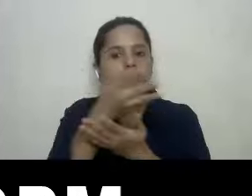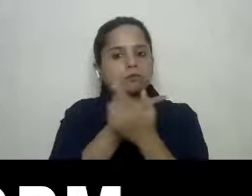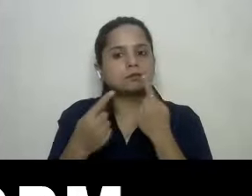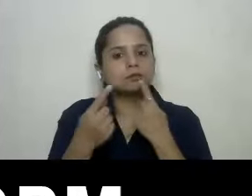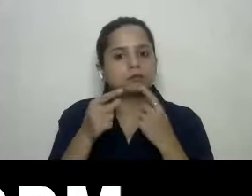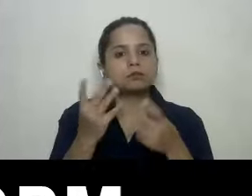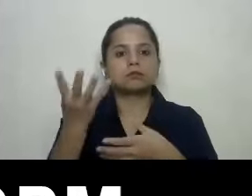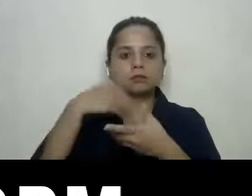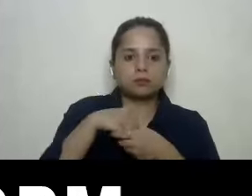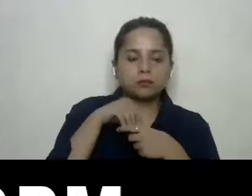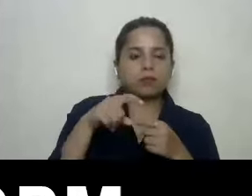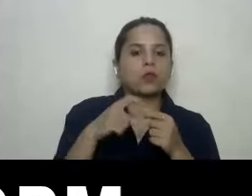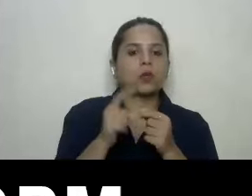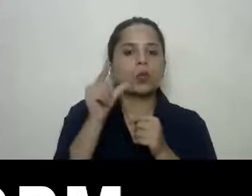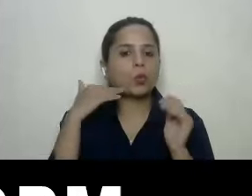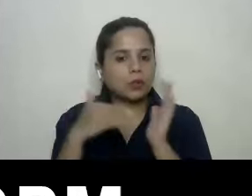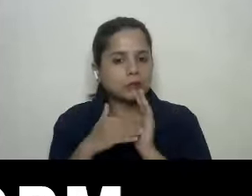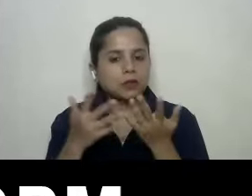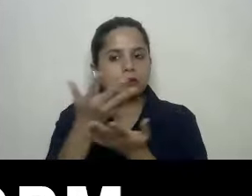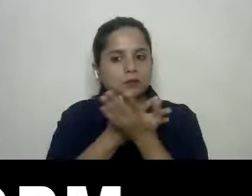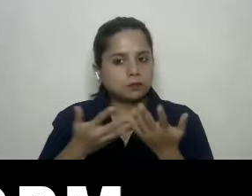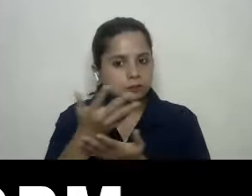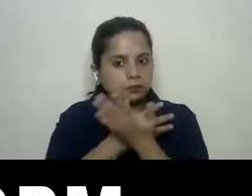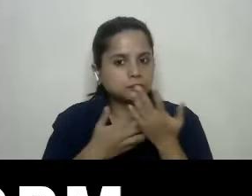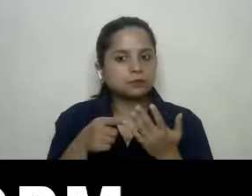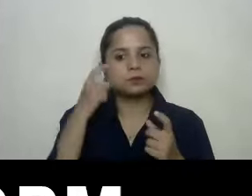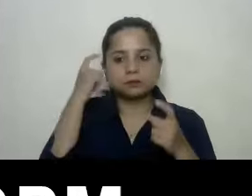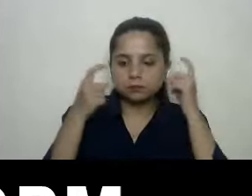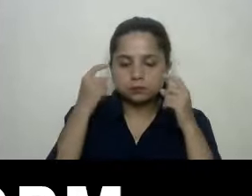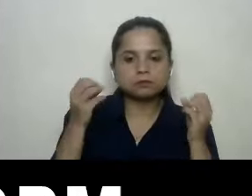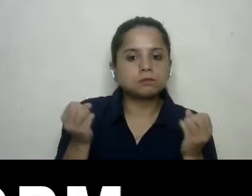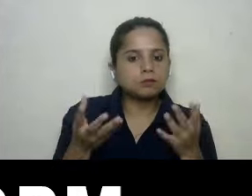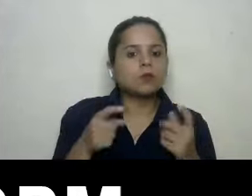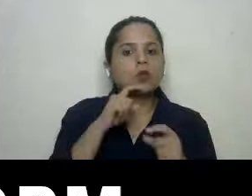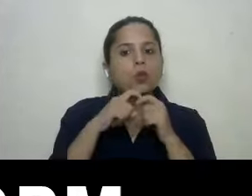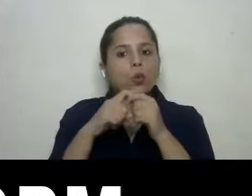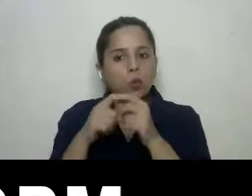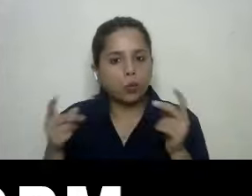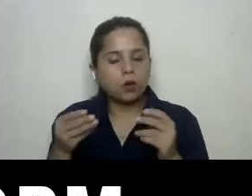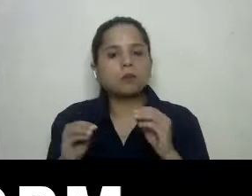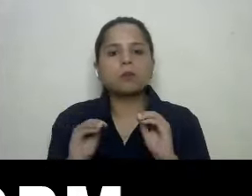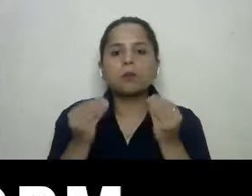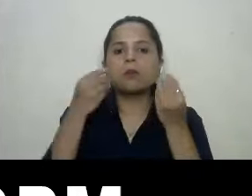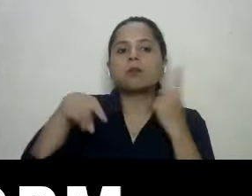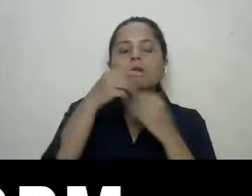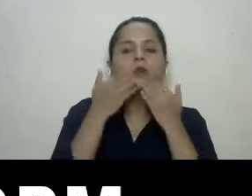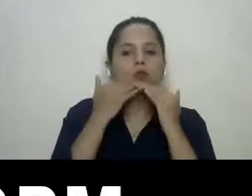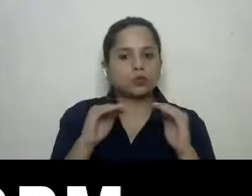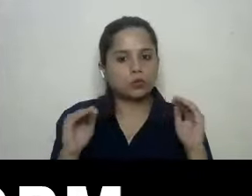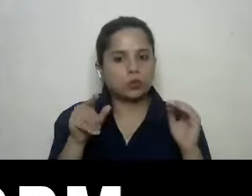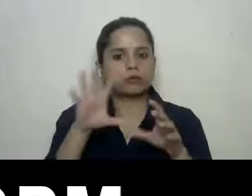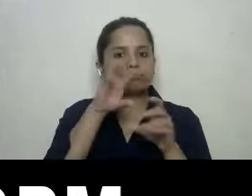incorporating quizzes, discussions through thought provoking questions to enhance student